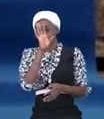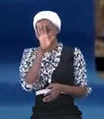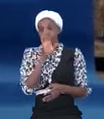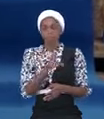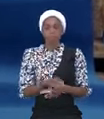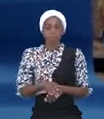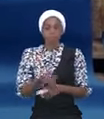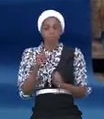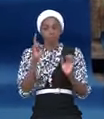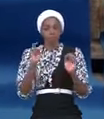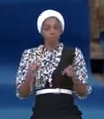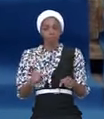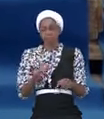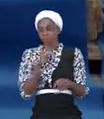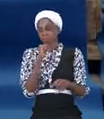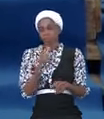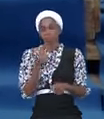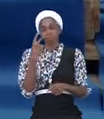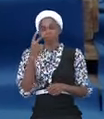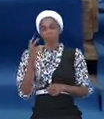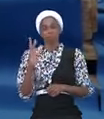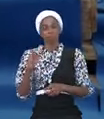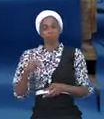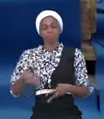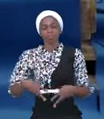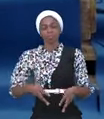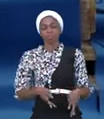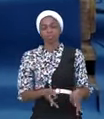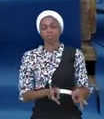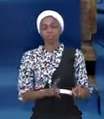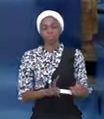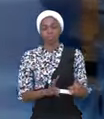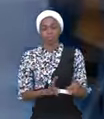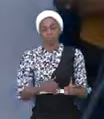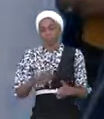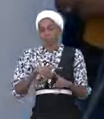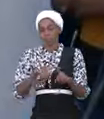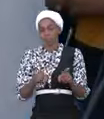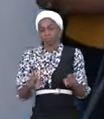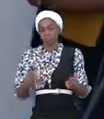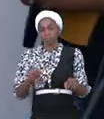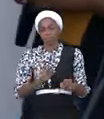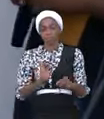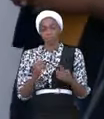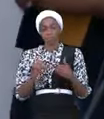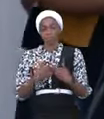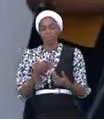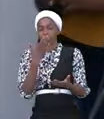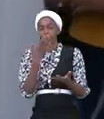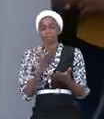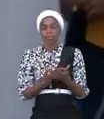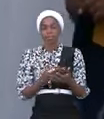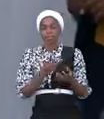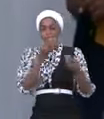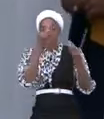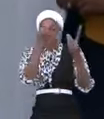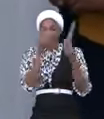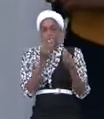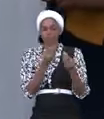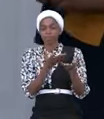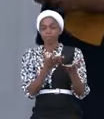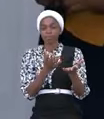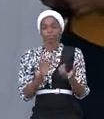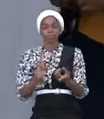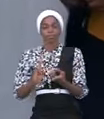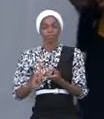You can't find no way. But I've got good news